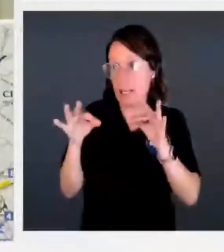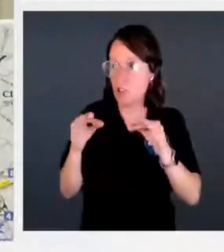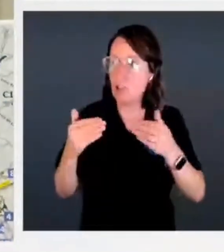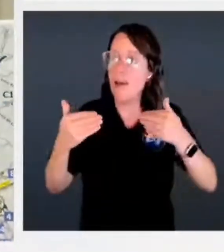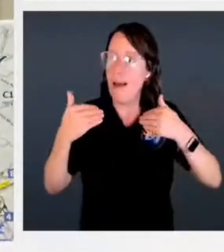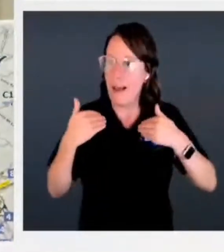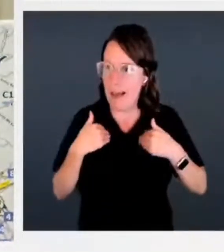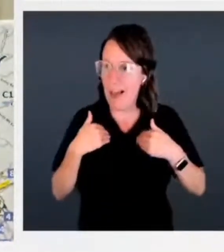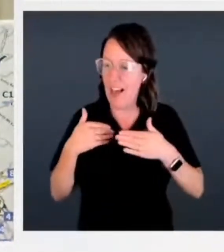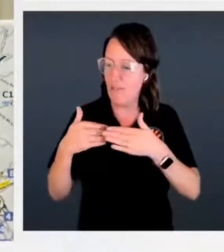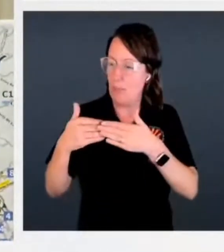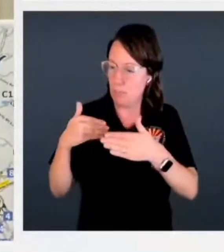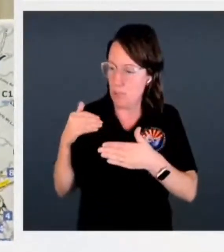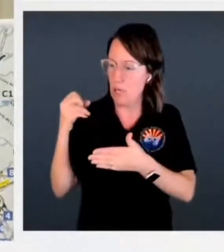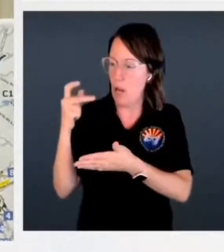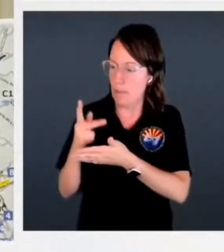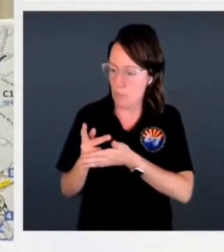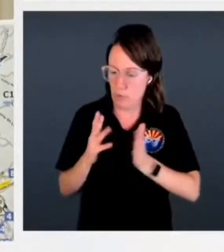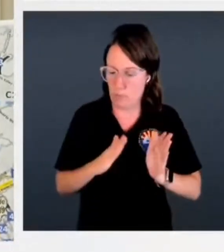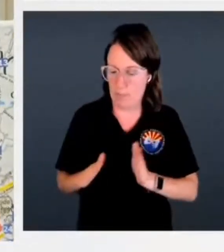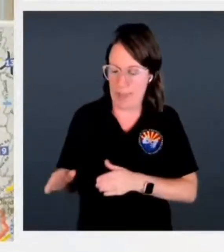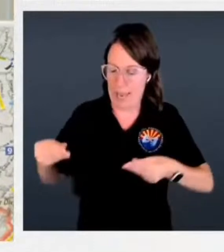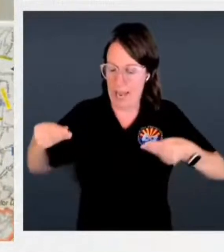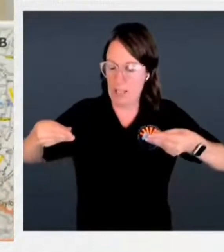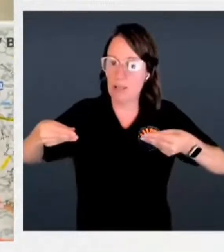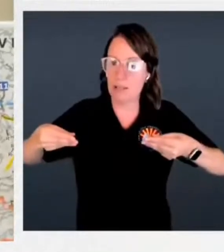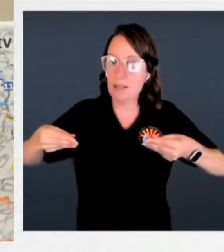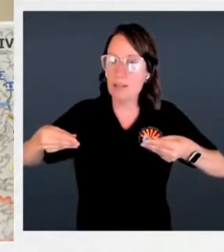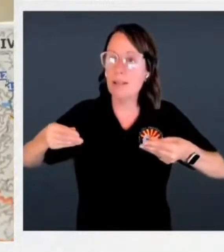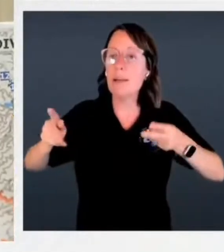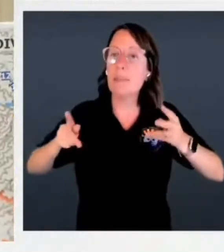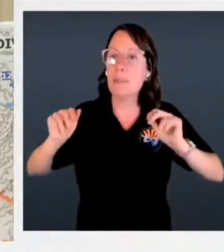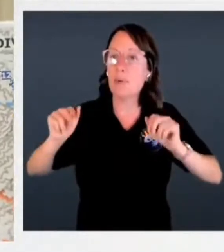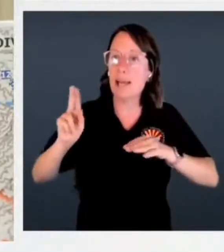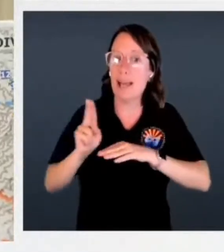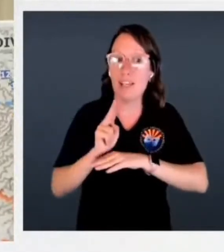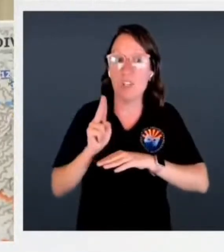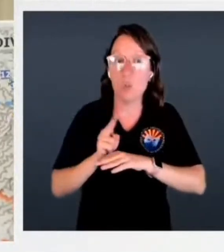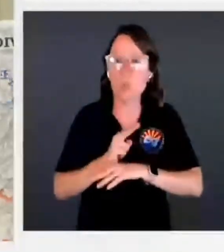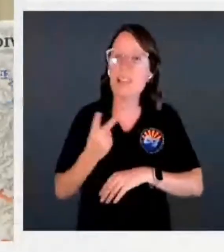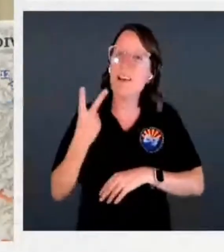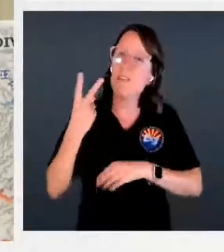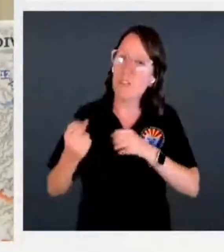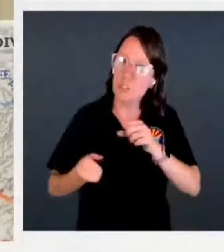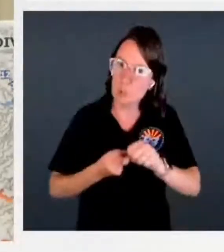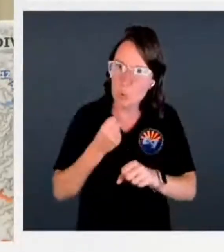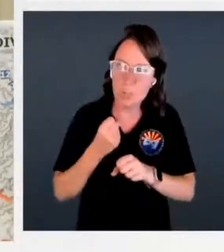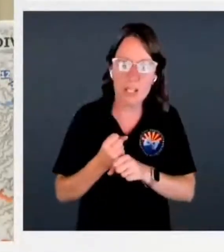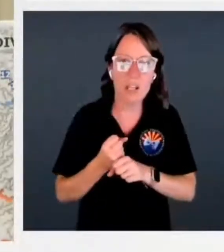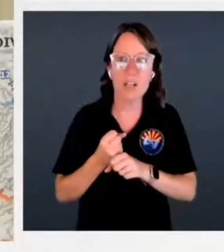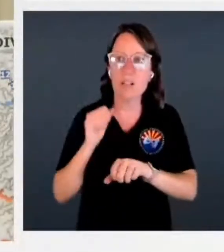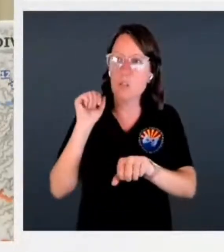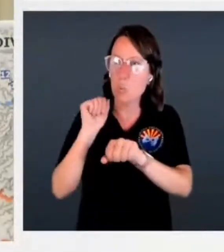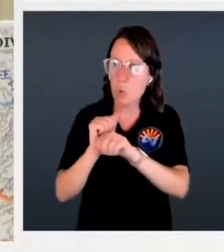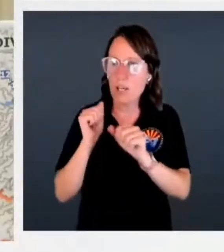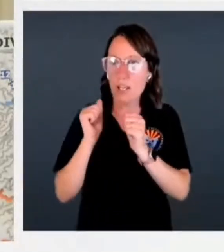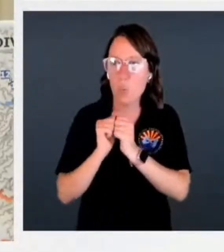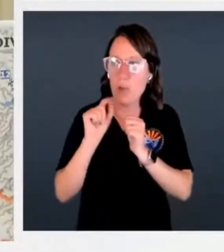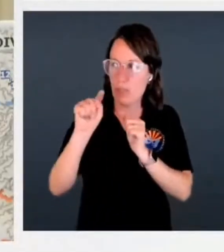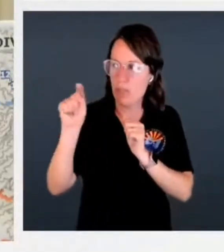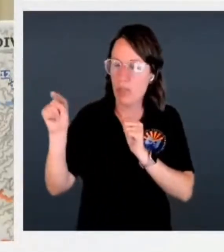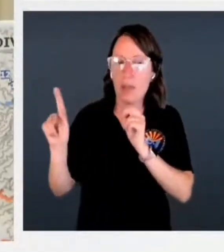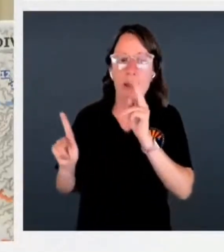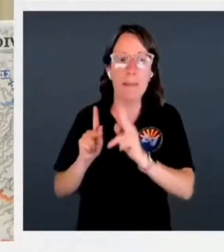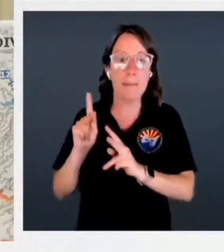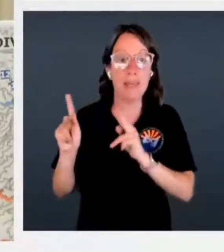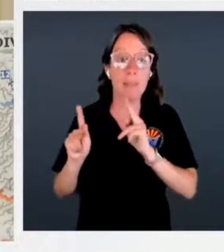The specific project that you're talking about has been in process for 2 years. We've been working with Mr. Lindholm and elsewise. They haven't gotten in a complete